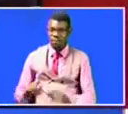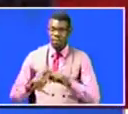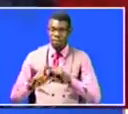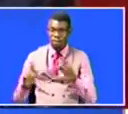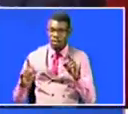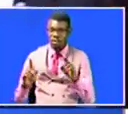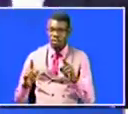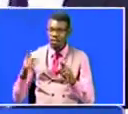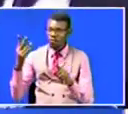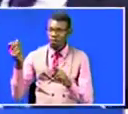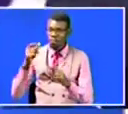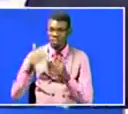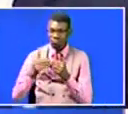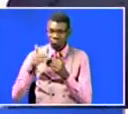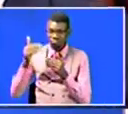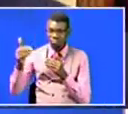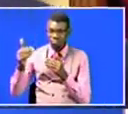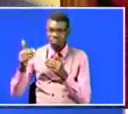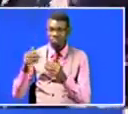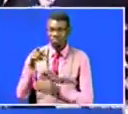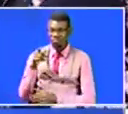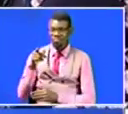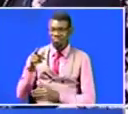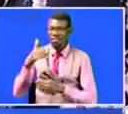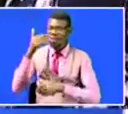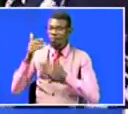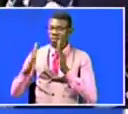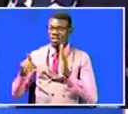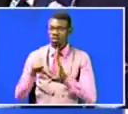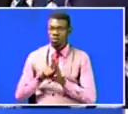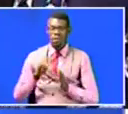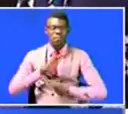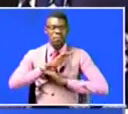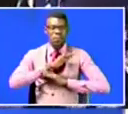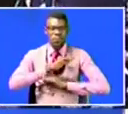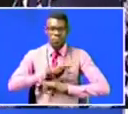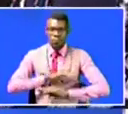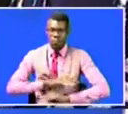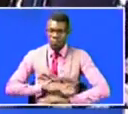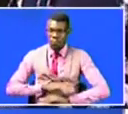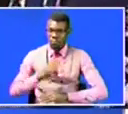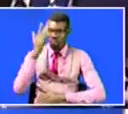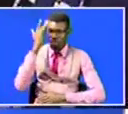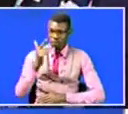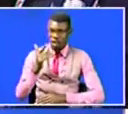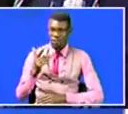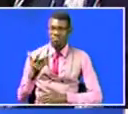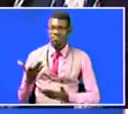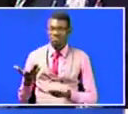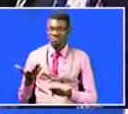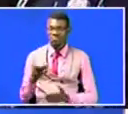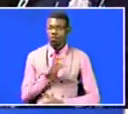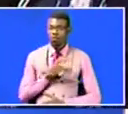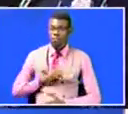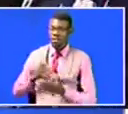only 4 months later that the law professor breathed a sigh of relief thanks to a verdict from this tribunal chaired